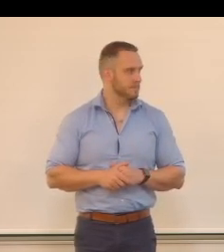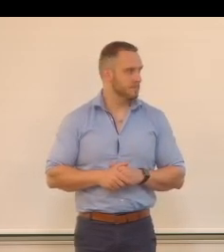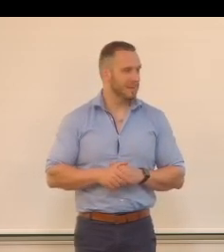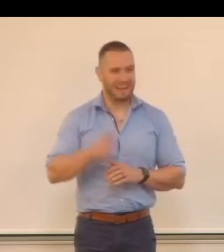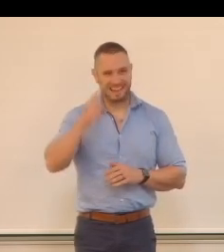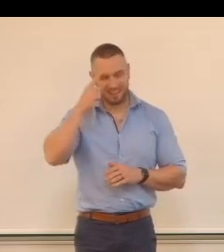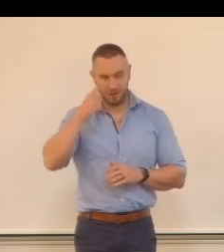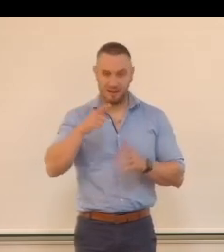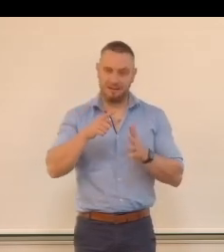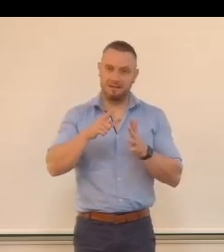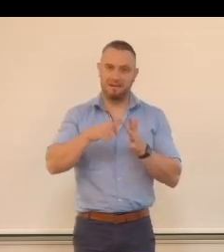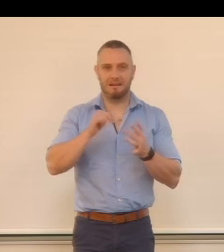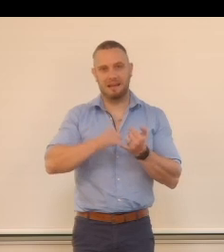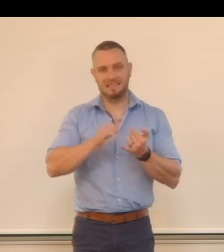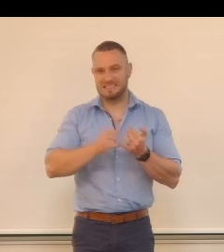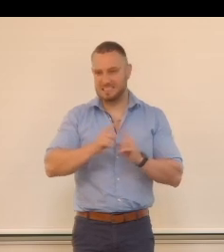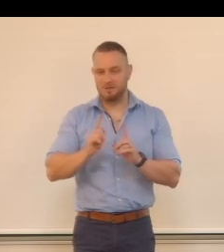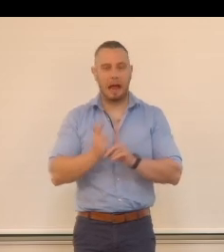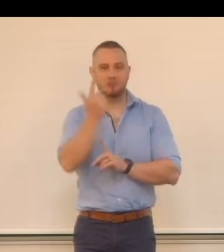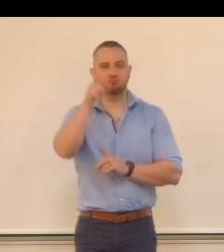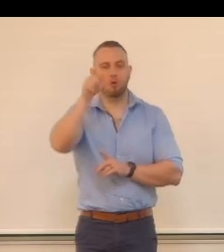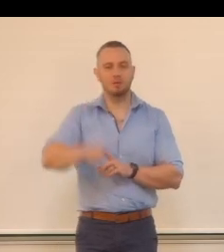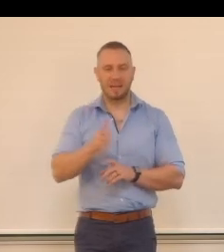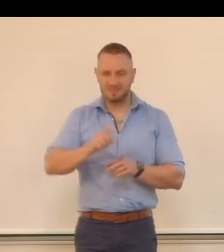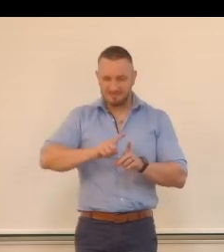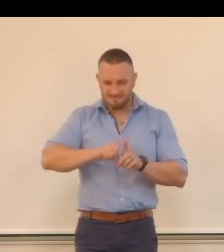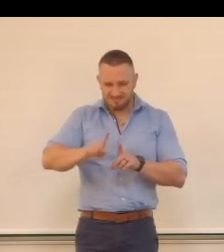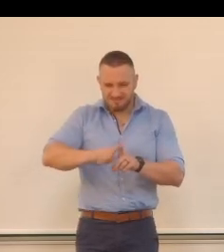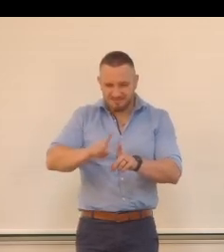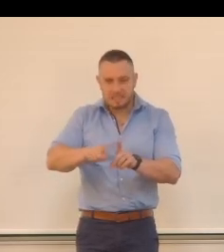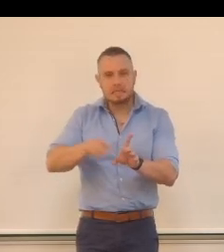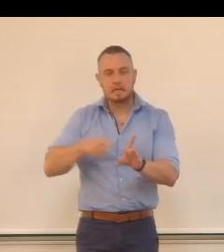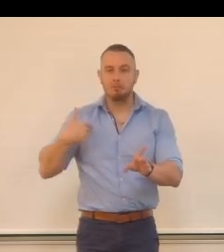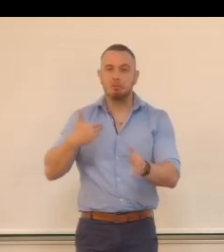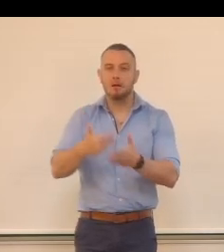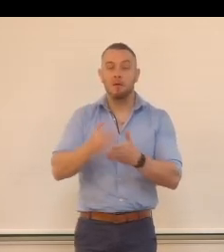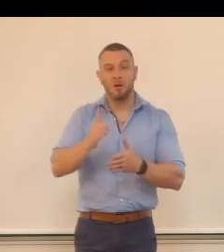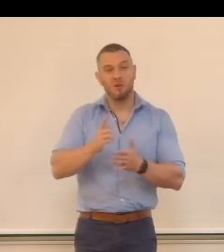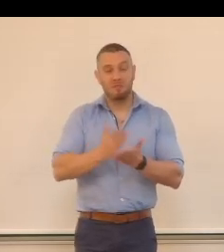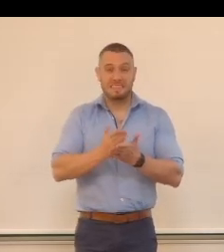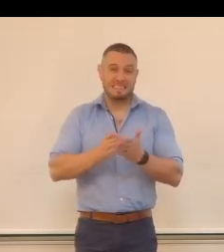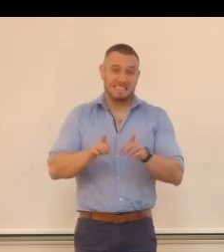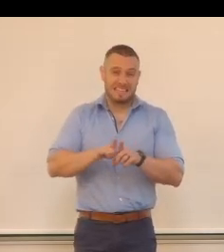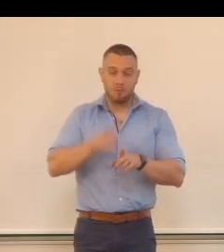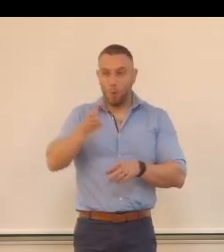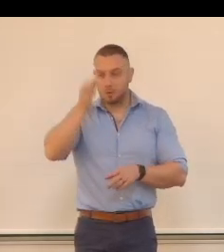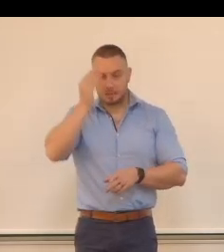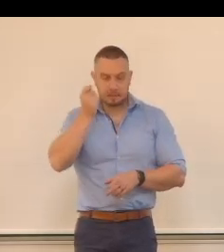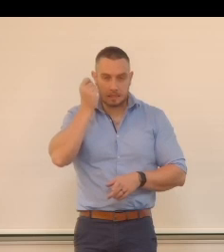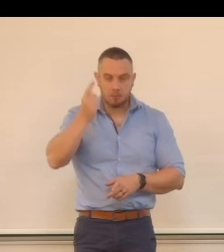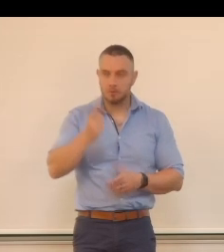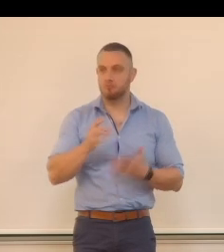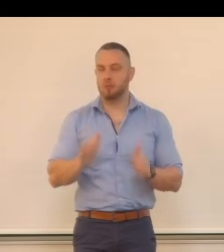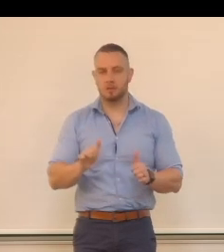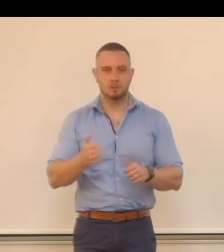training. ISS astronauts go through multiple years of this, but it's a lot of the same elements. So they're getting to understand the science they're going to do,